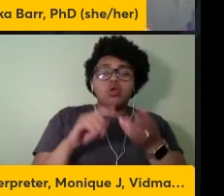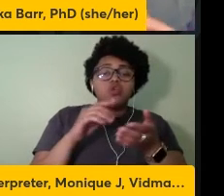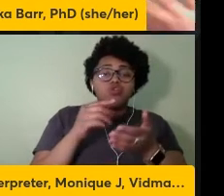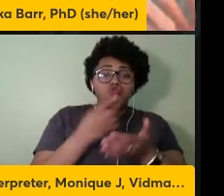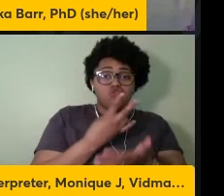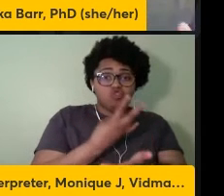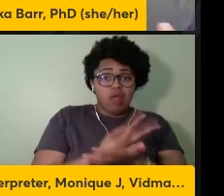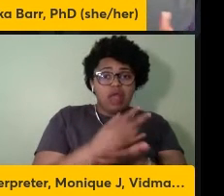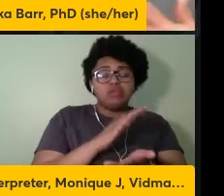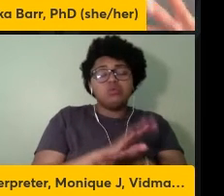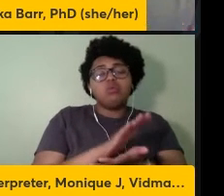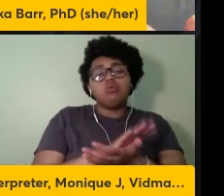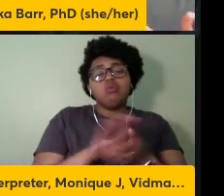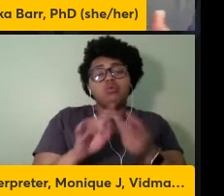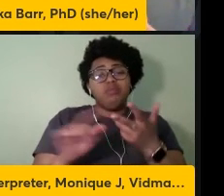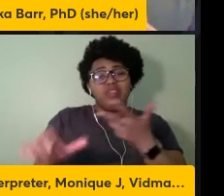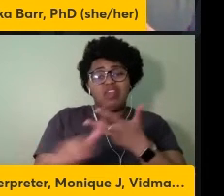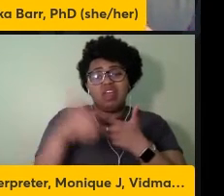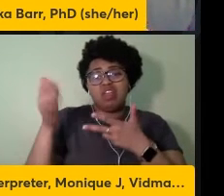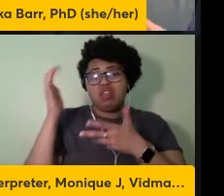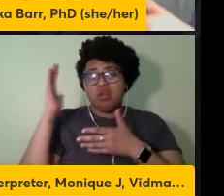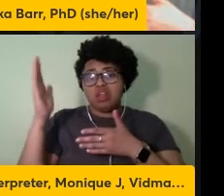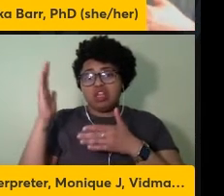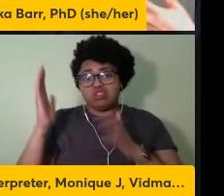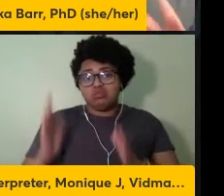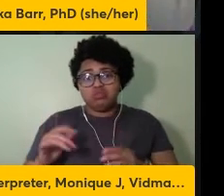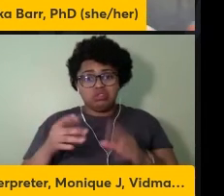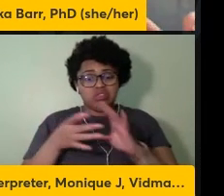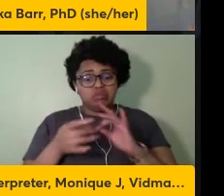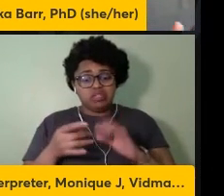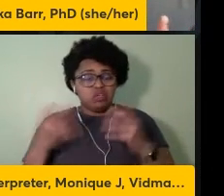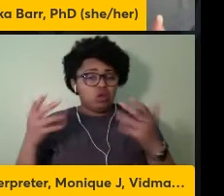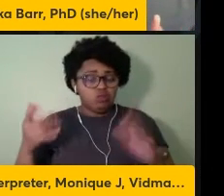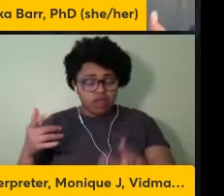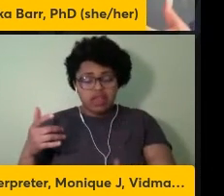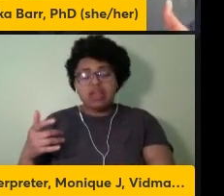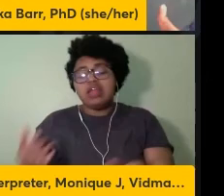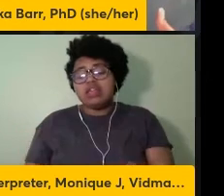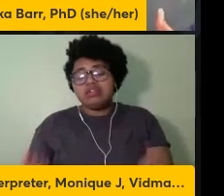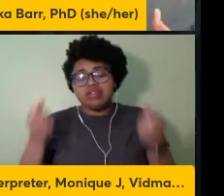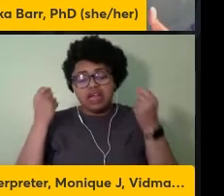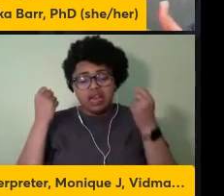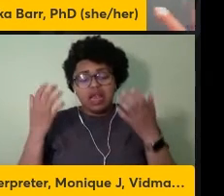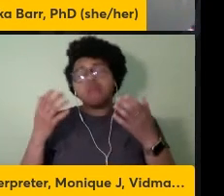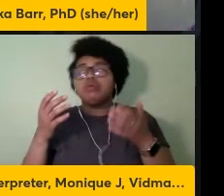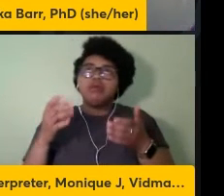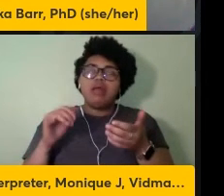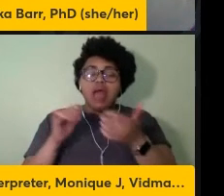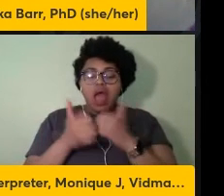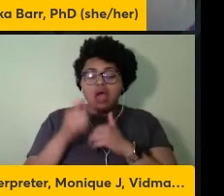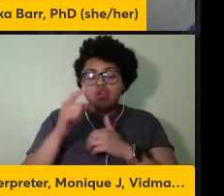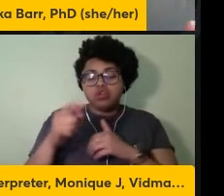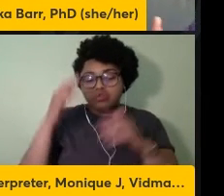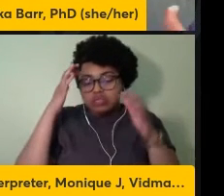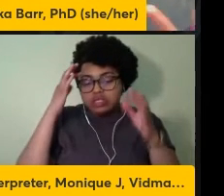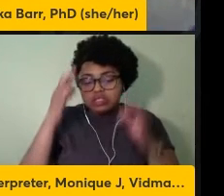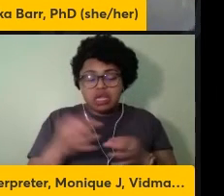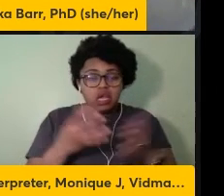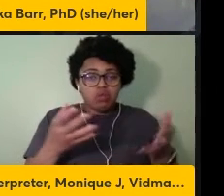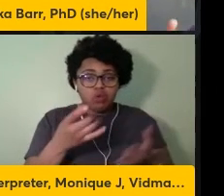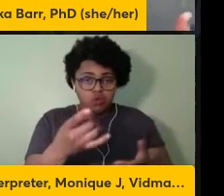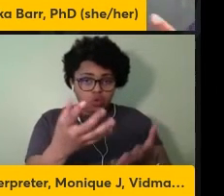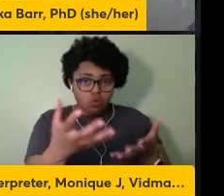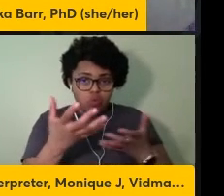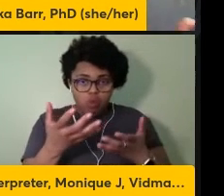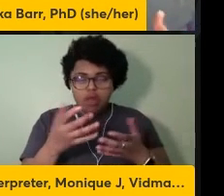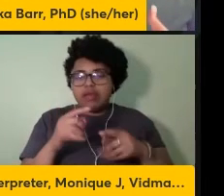And as the other speakers mentioned, there's a lot of the way that you're able to kind of determine what you want is really a lot